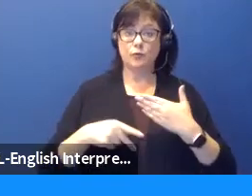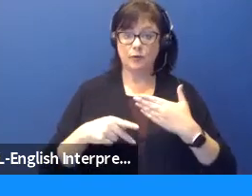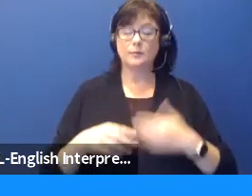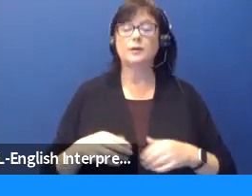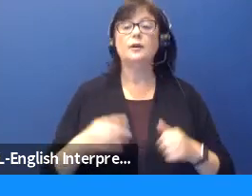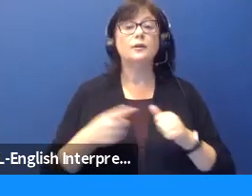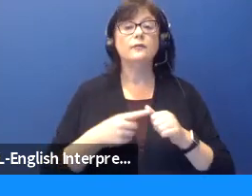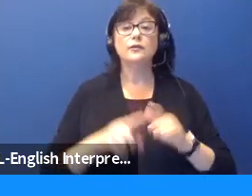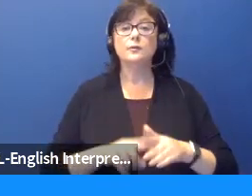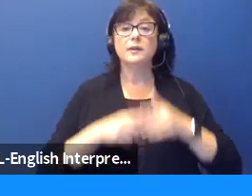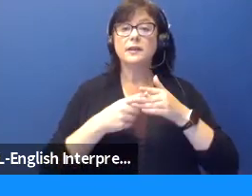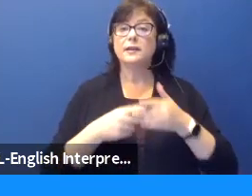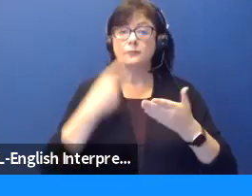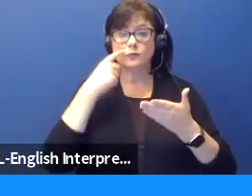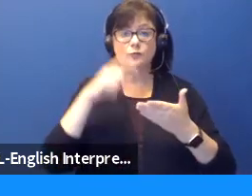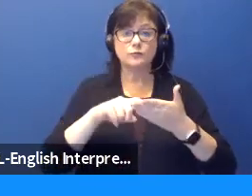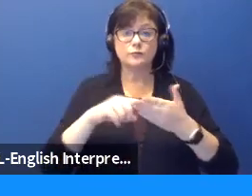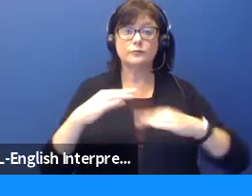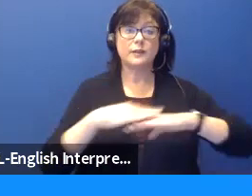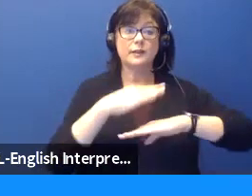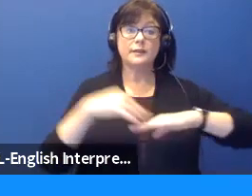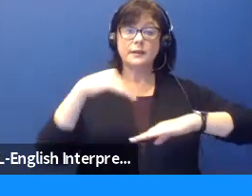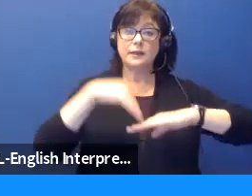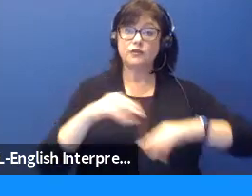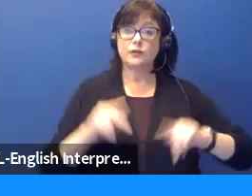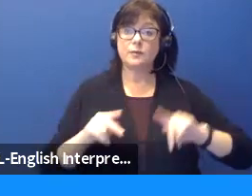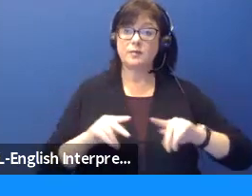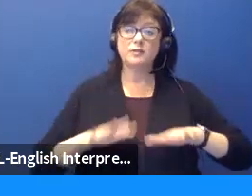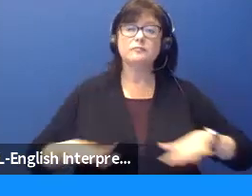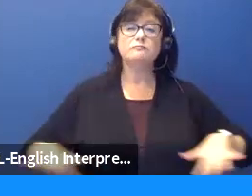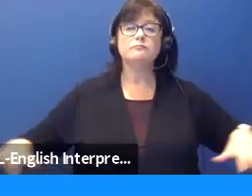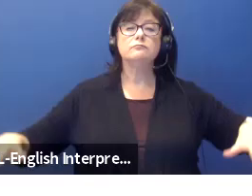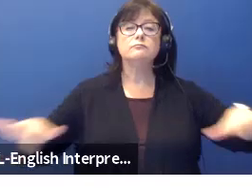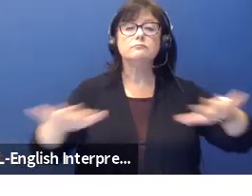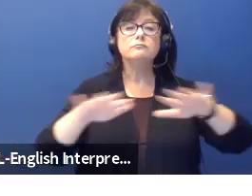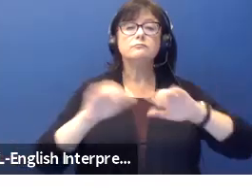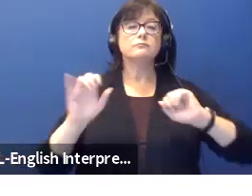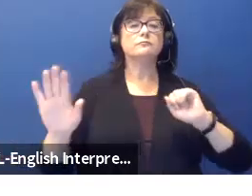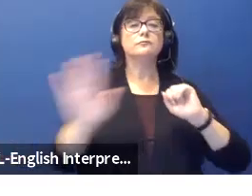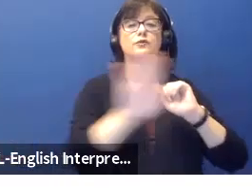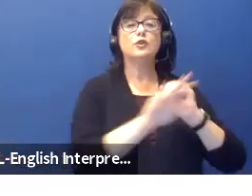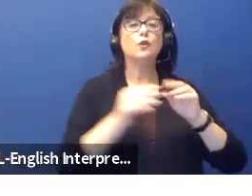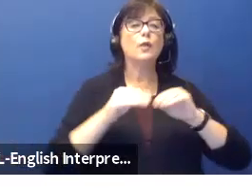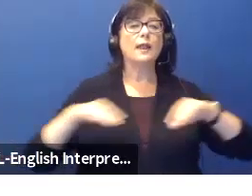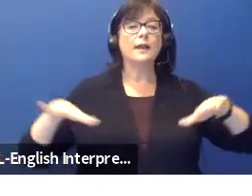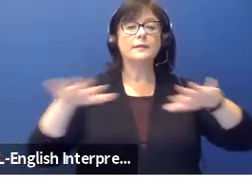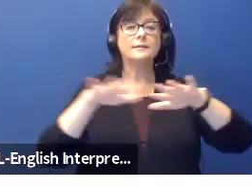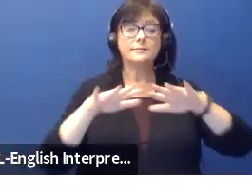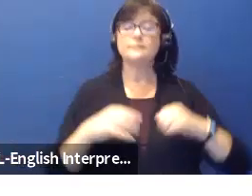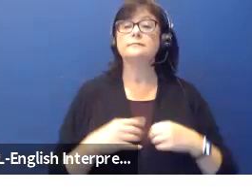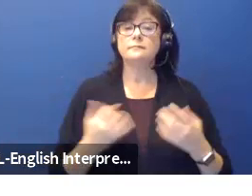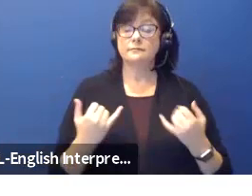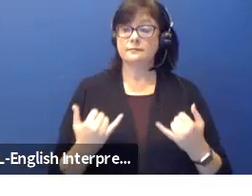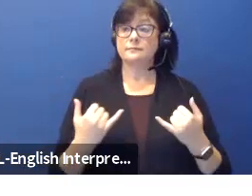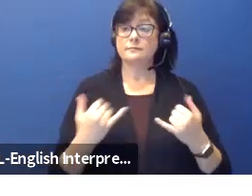acknowledging the Indigenous peoples of all the lands that we are on today. While we meet today on a virtual platform,